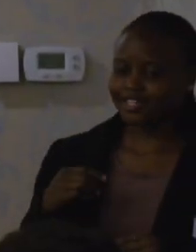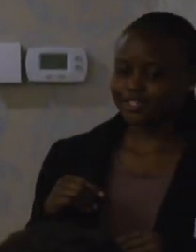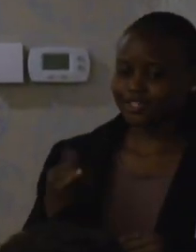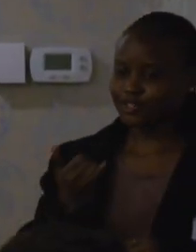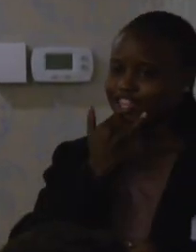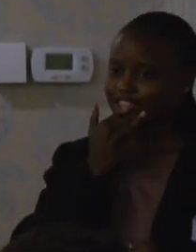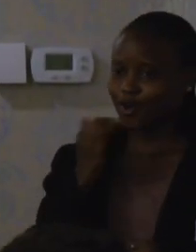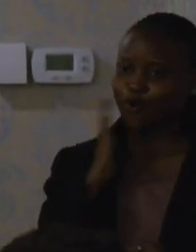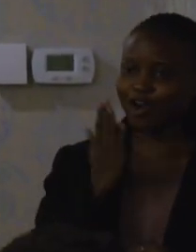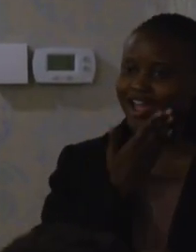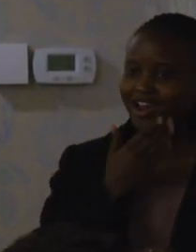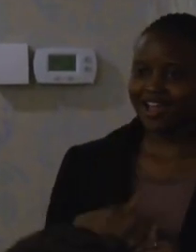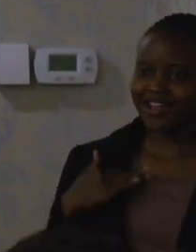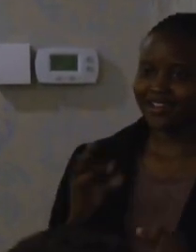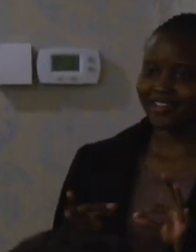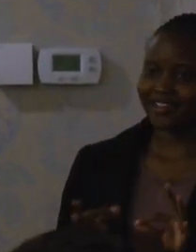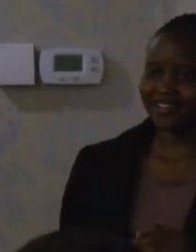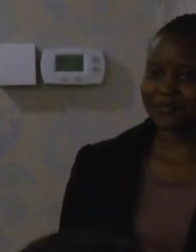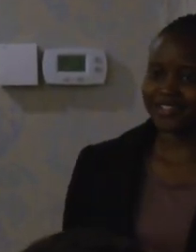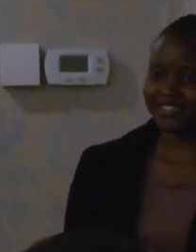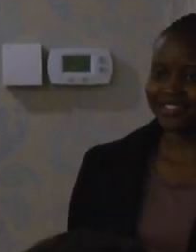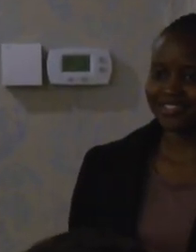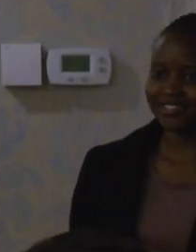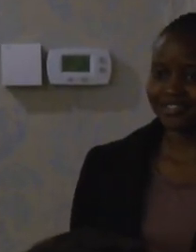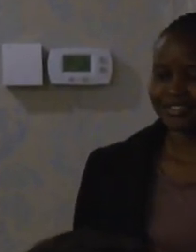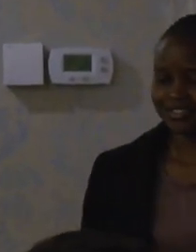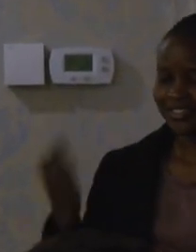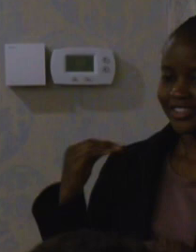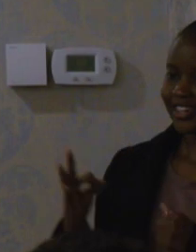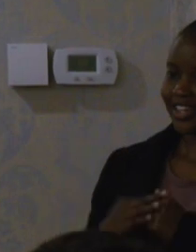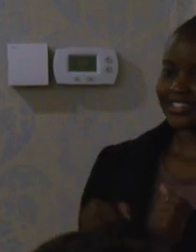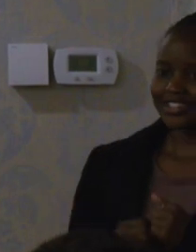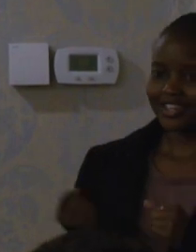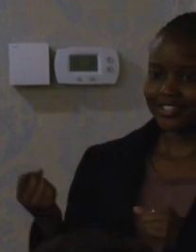doing in the Blend project in the last 18 months,